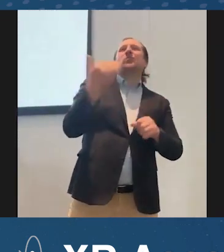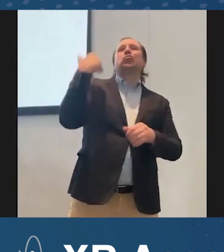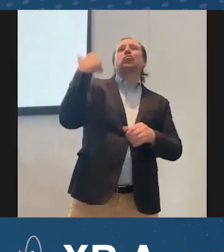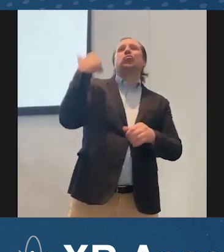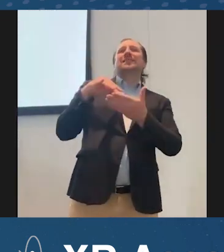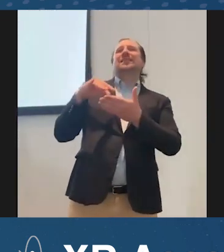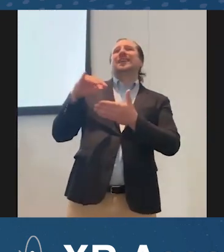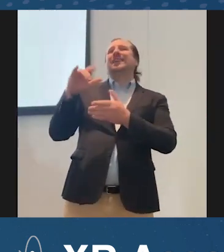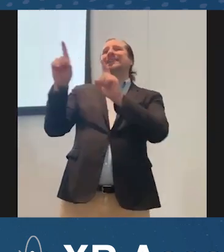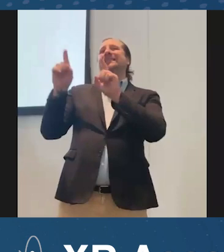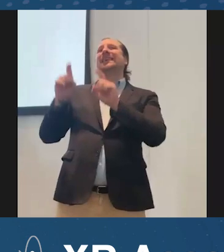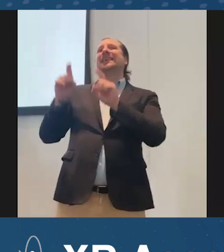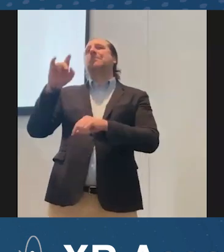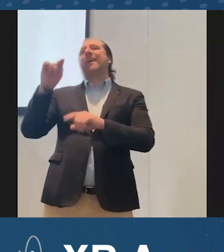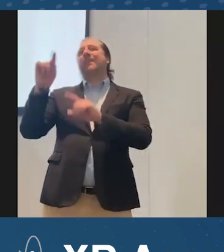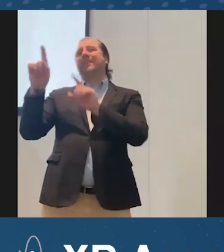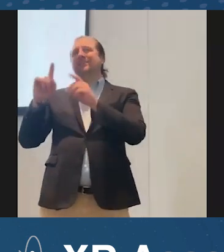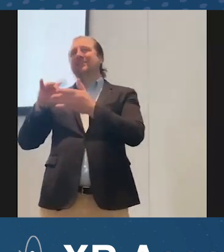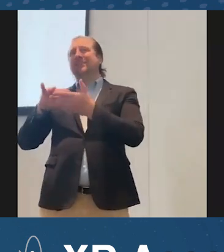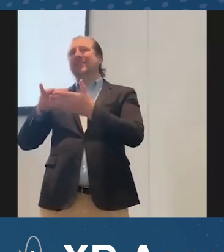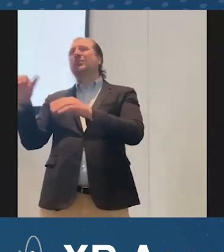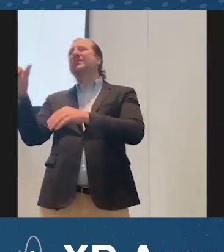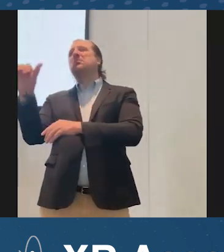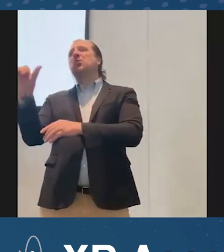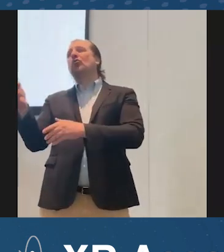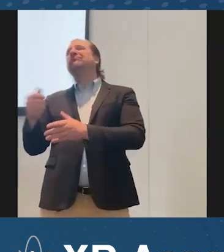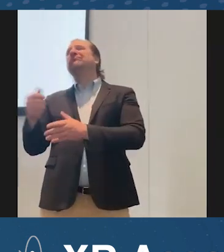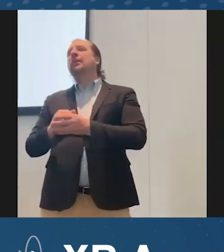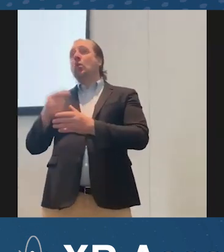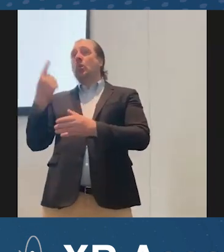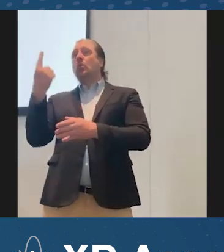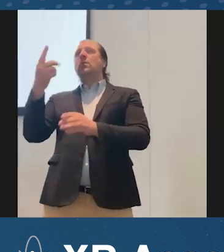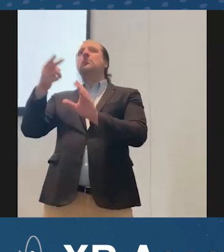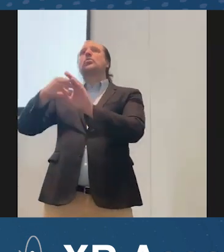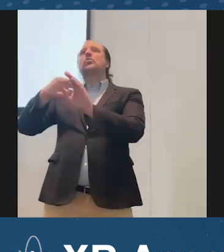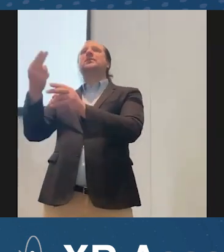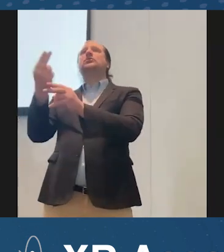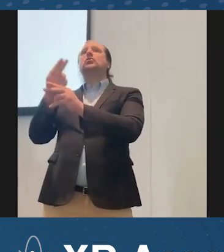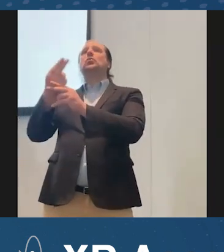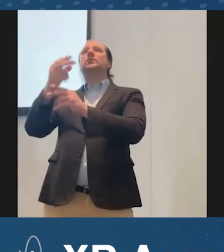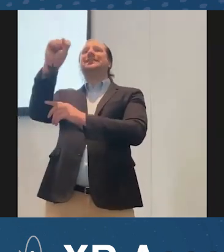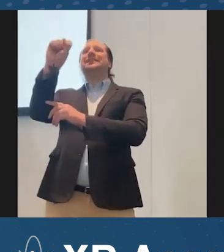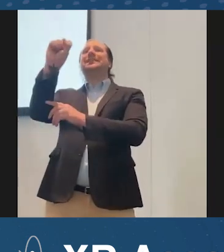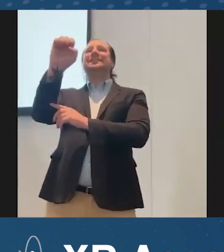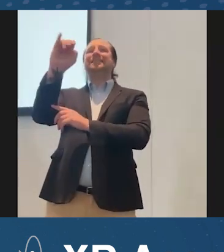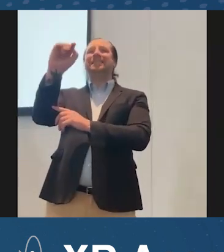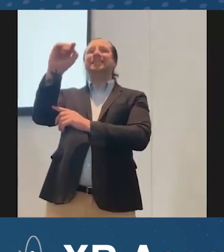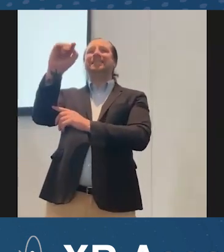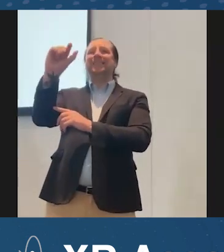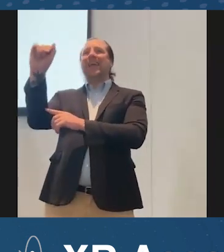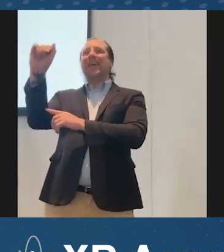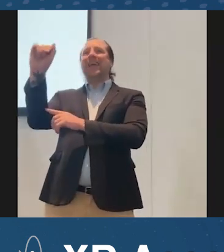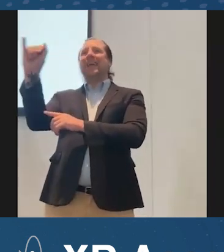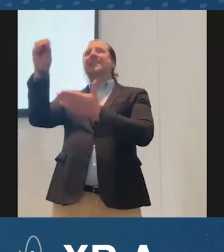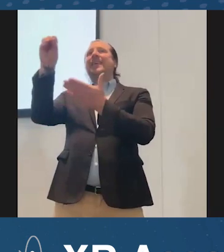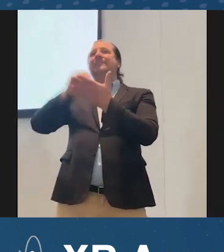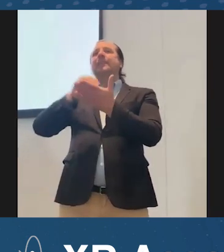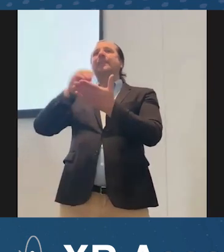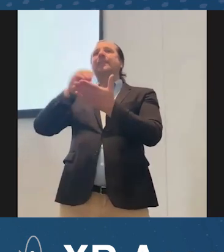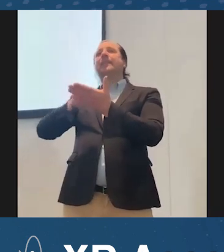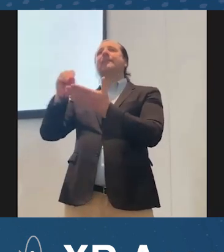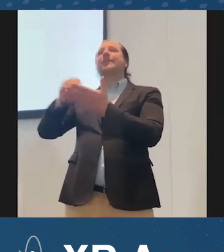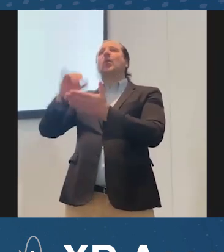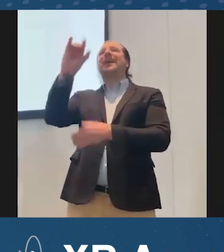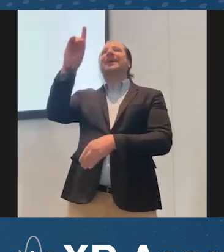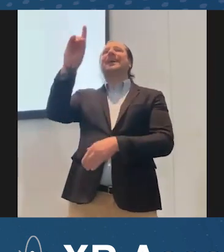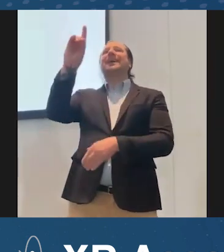we tried to run a similar study, we had participants use SeeingAI and fill out a diary entry each time they used